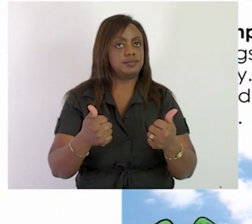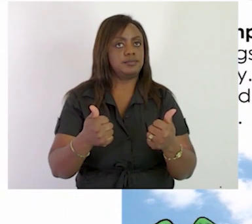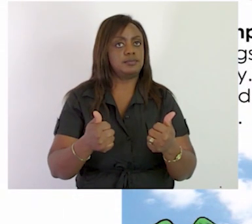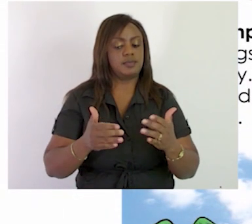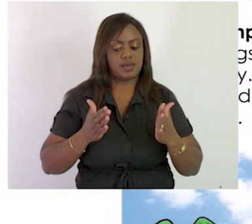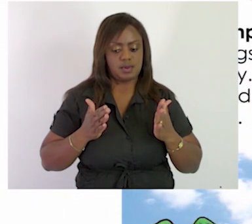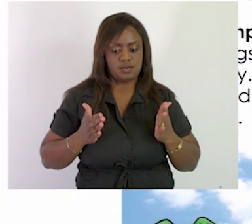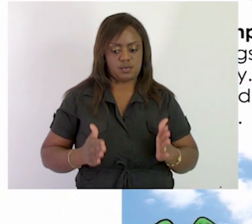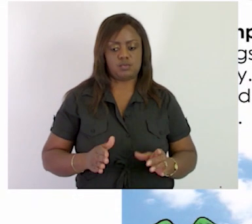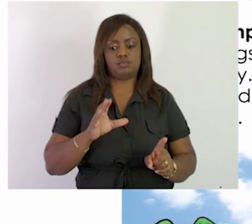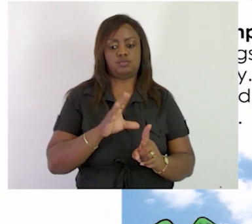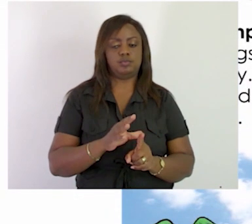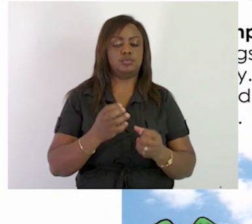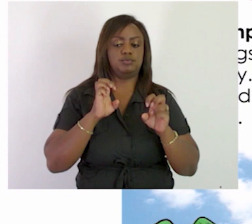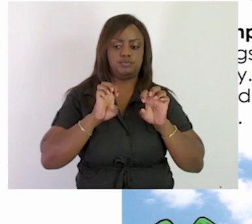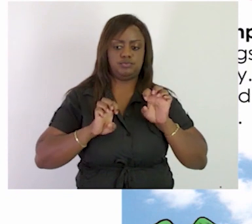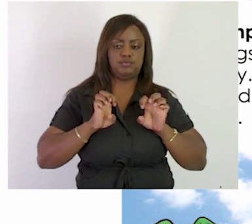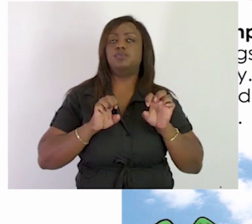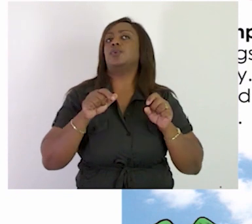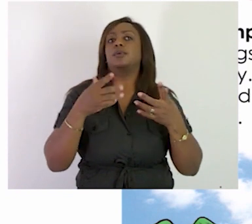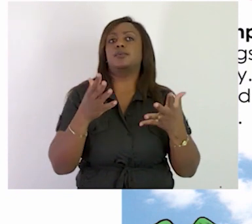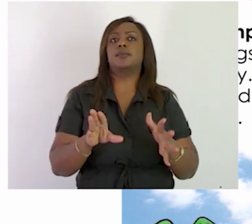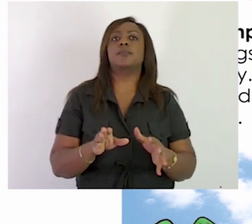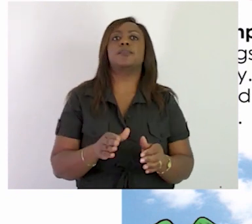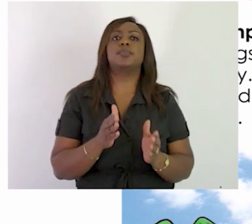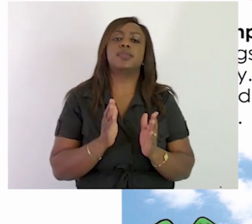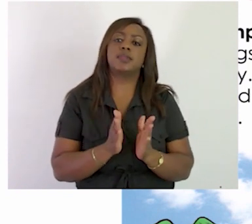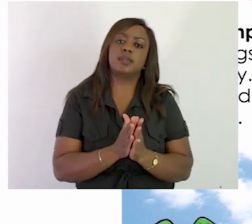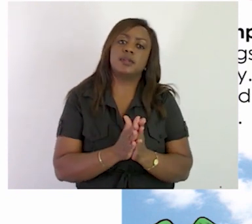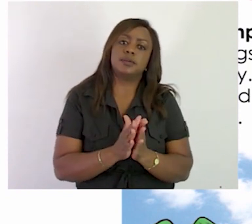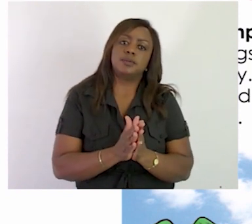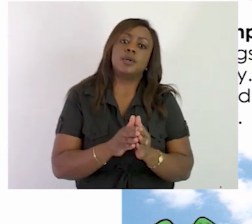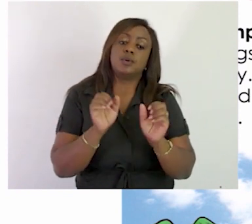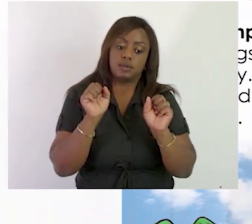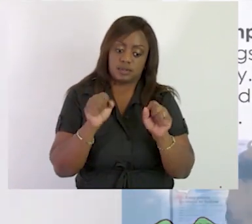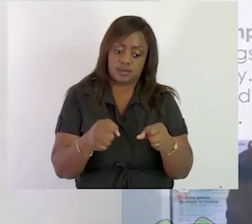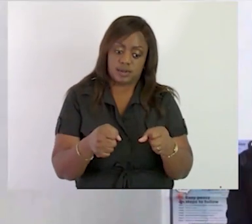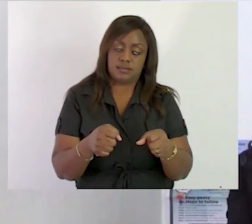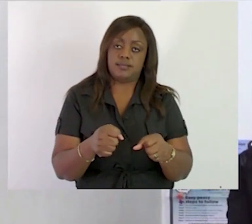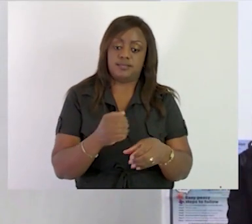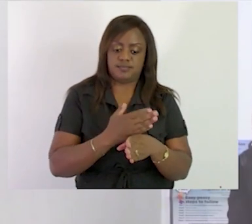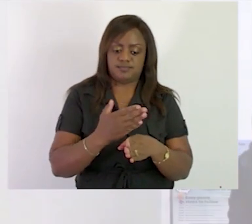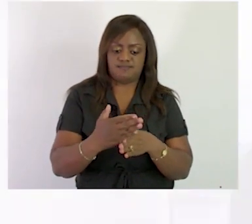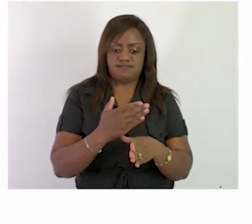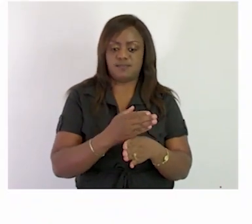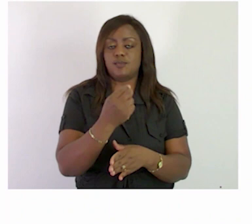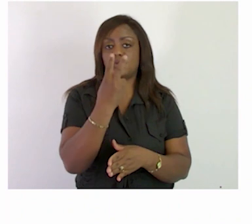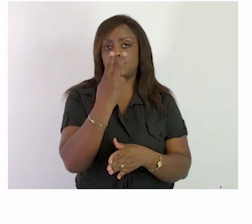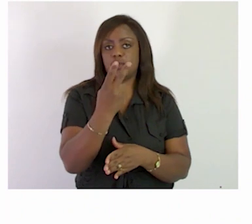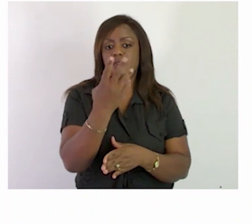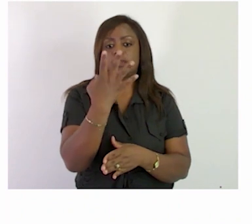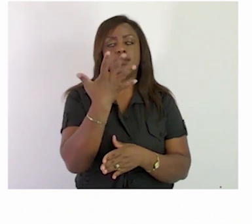and emotional impacts. Okay, so you should be able to do this activity on page 25.